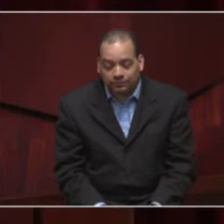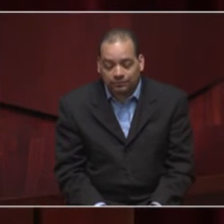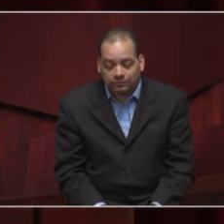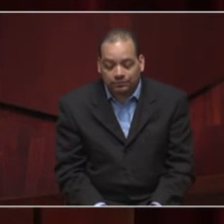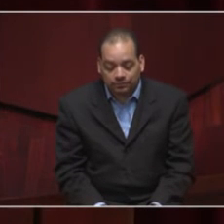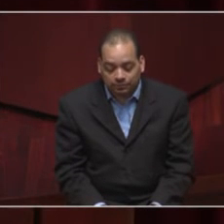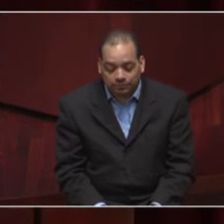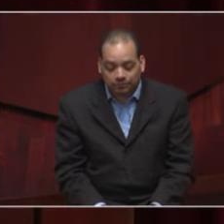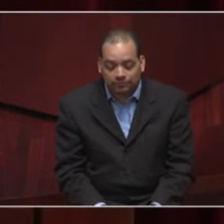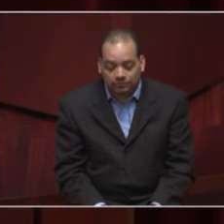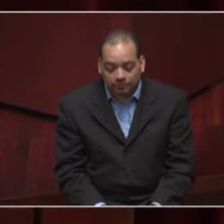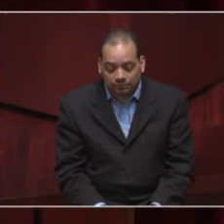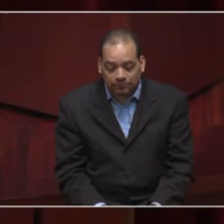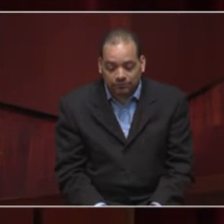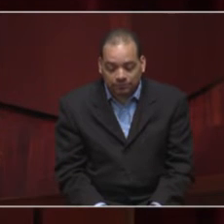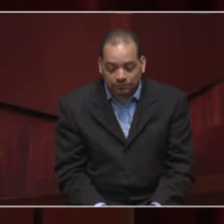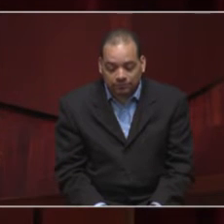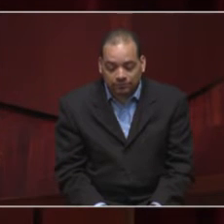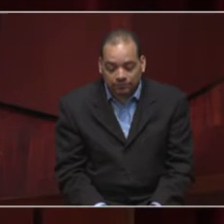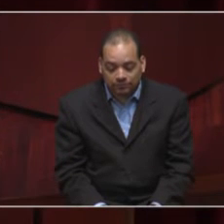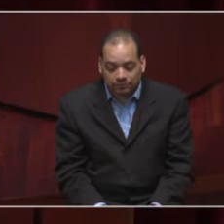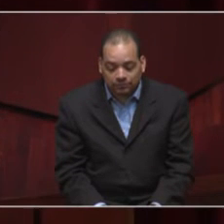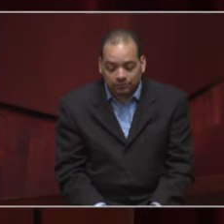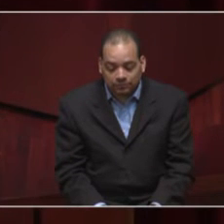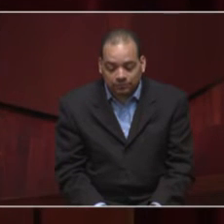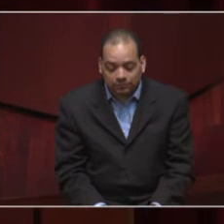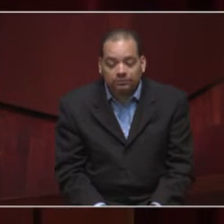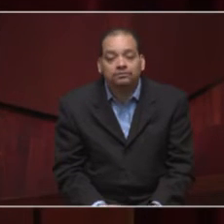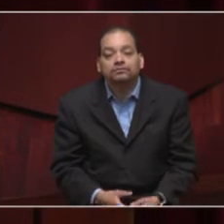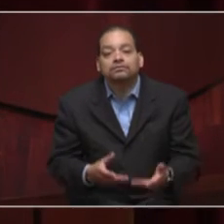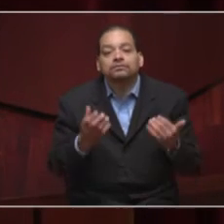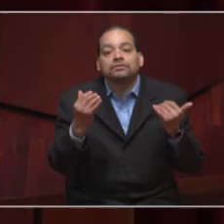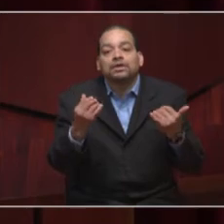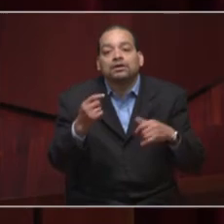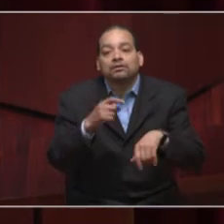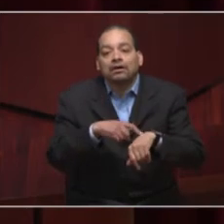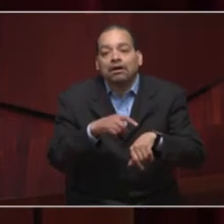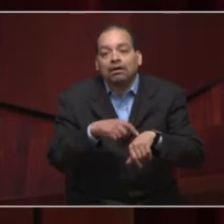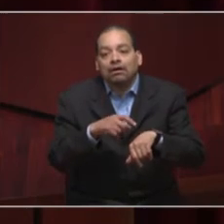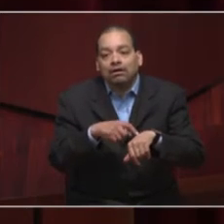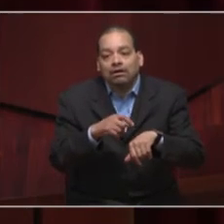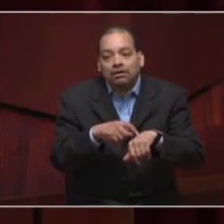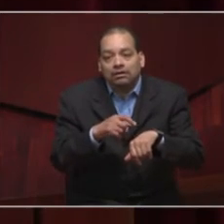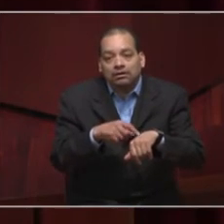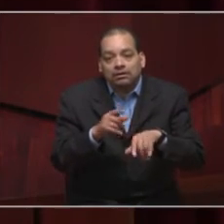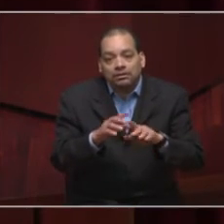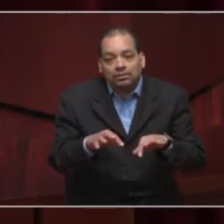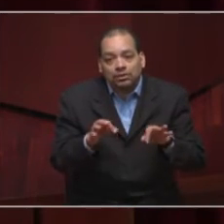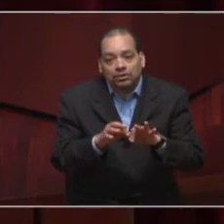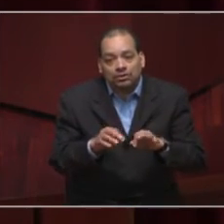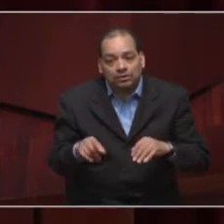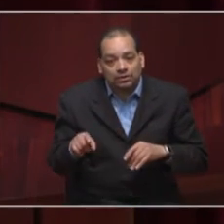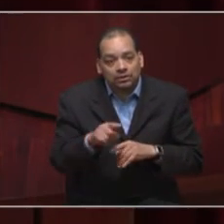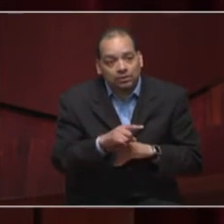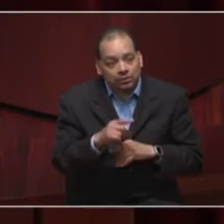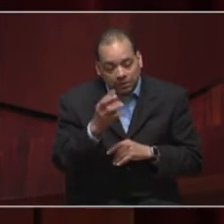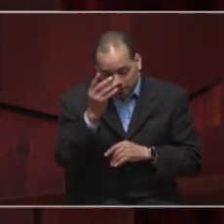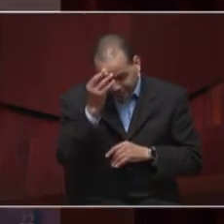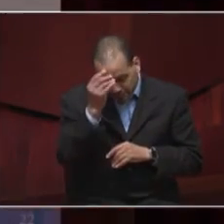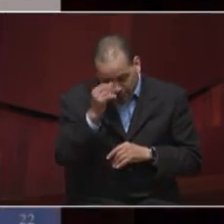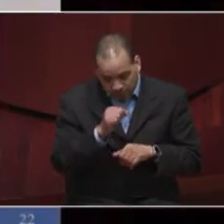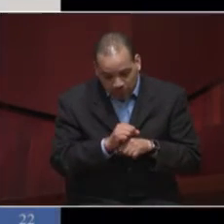Let's look at the timeline, having reminded ourselves that we're frequently working on more than one thing at a time.